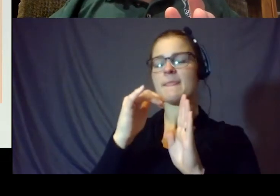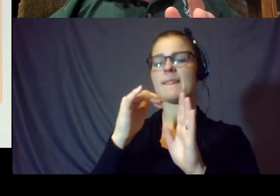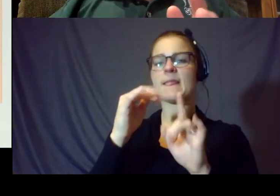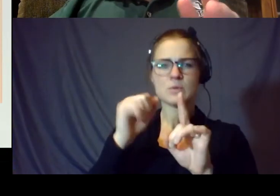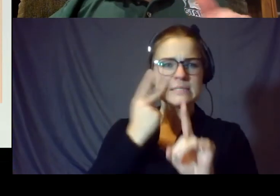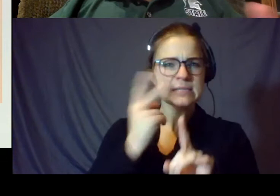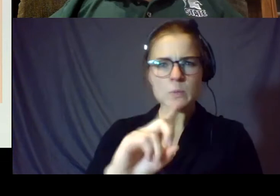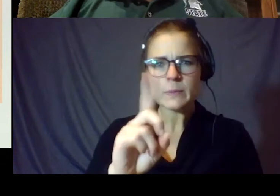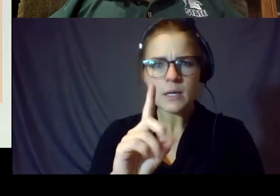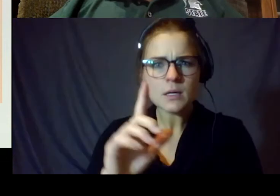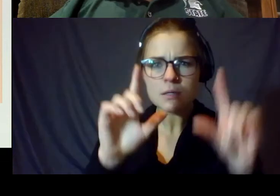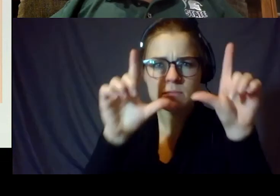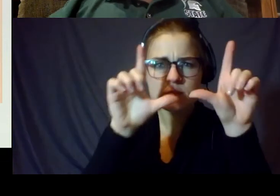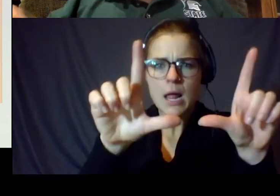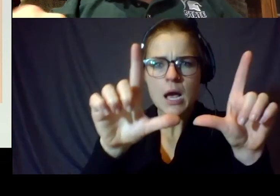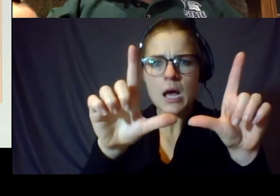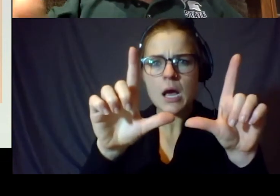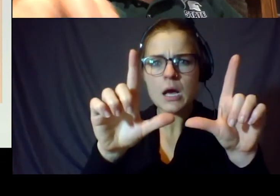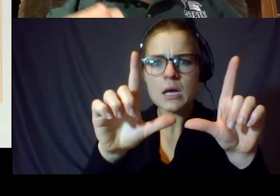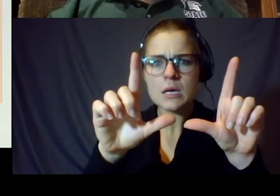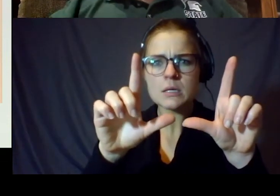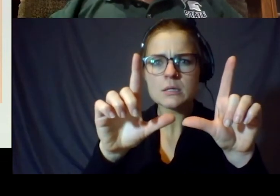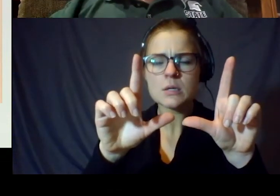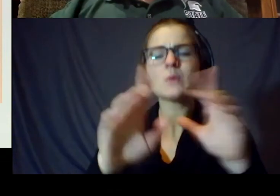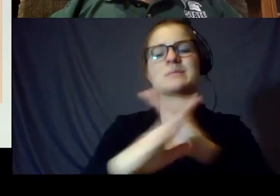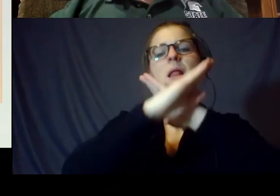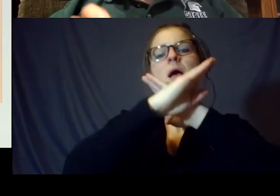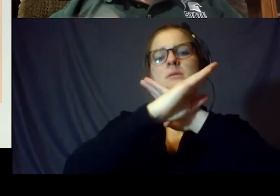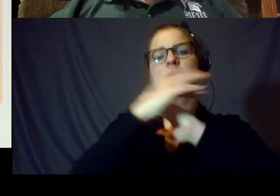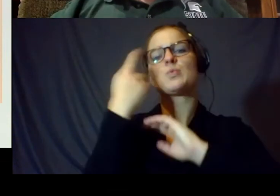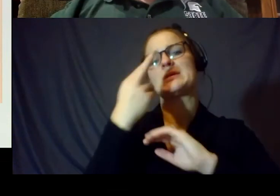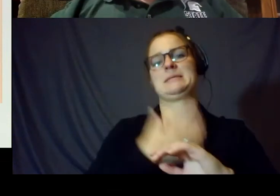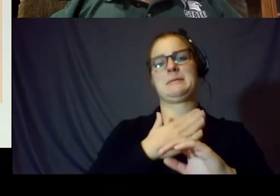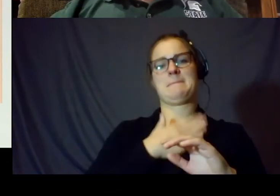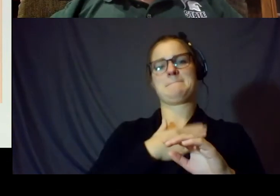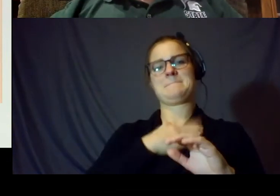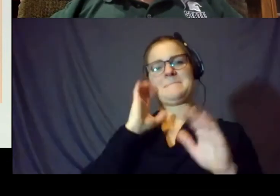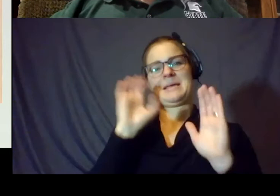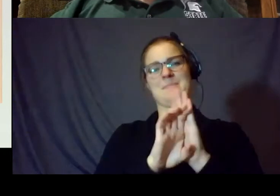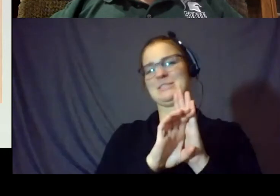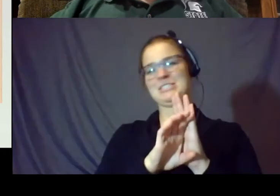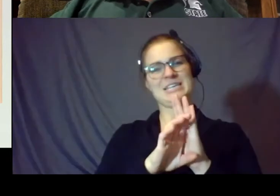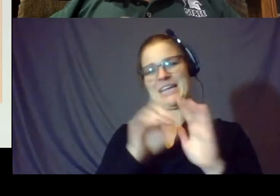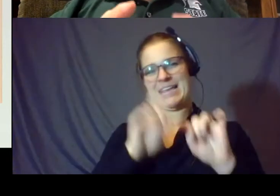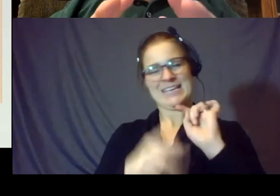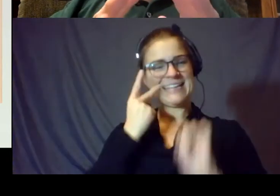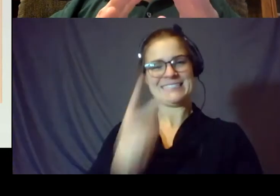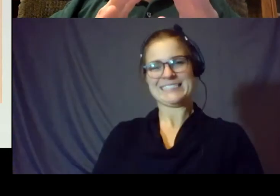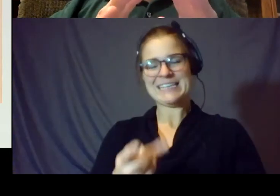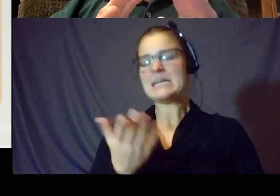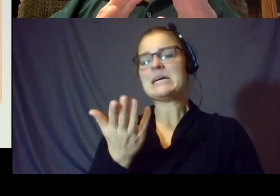somewhere, but it's blocked by the, by my own image, so I can't see it in mine. But